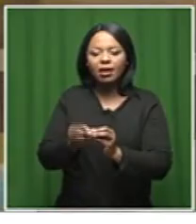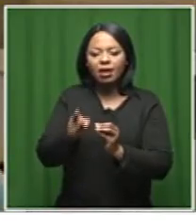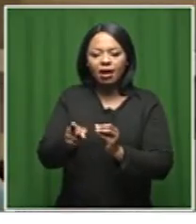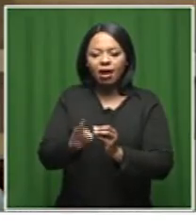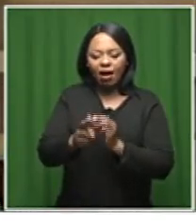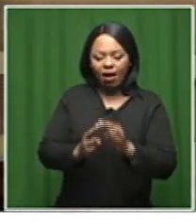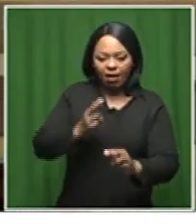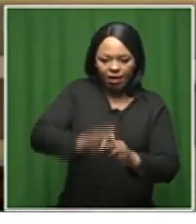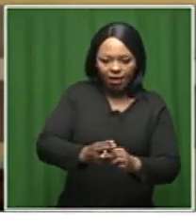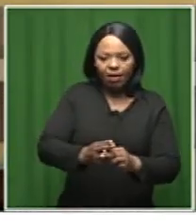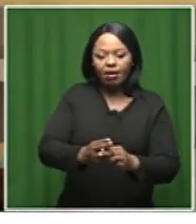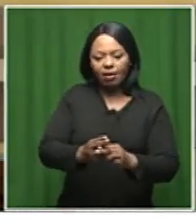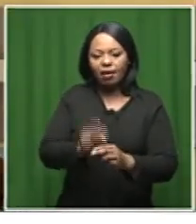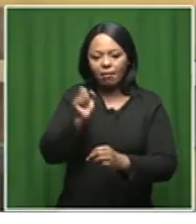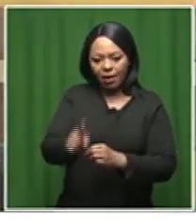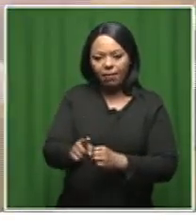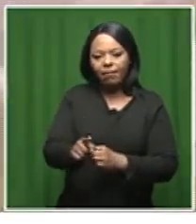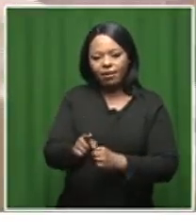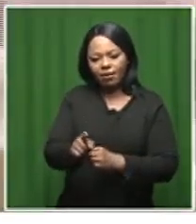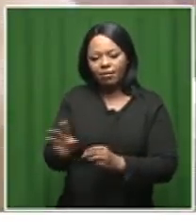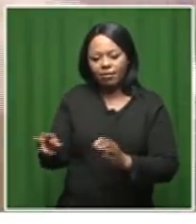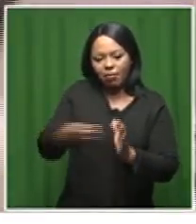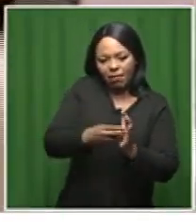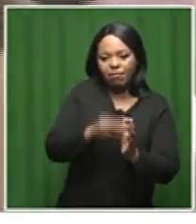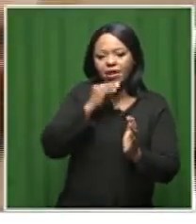is where bone marrow transplantation has a place.